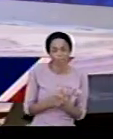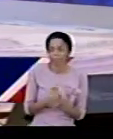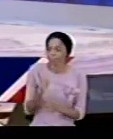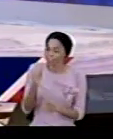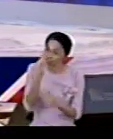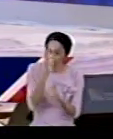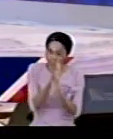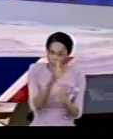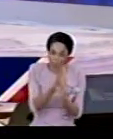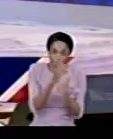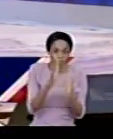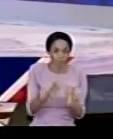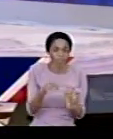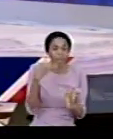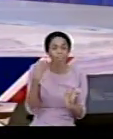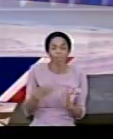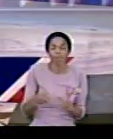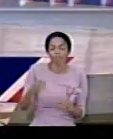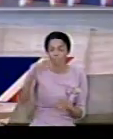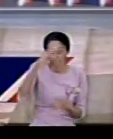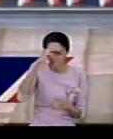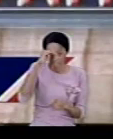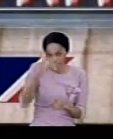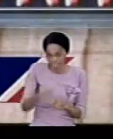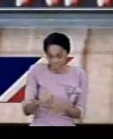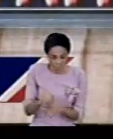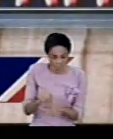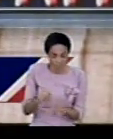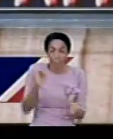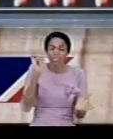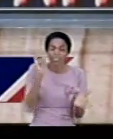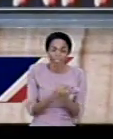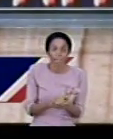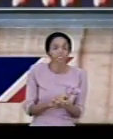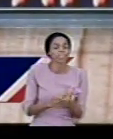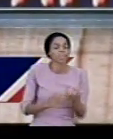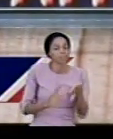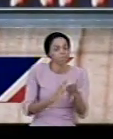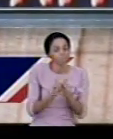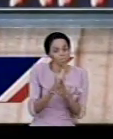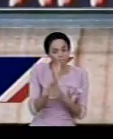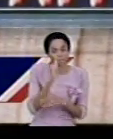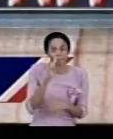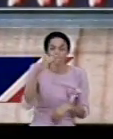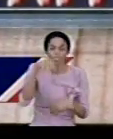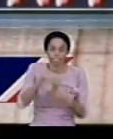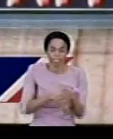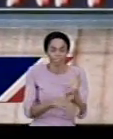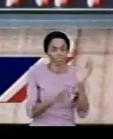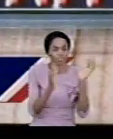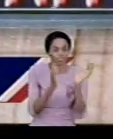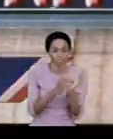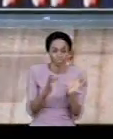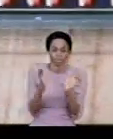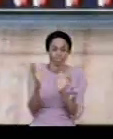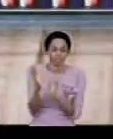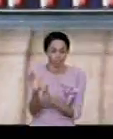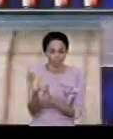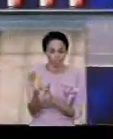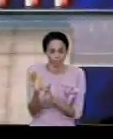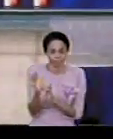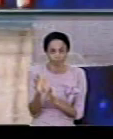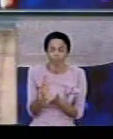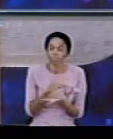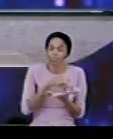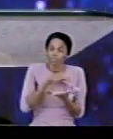The justifier of him which believeth in Jesus. Let's look at